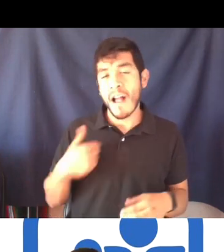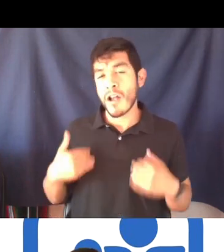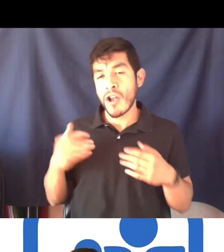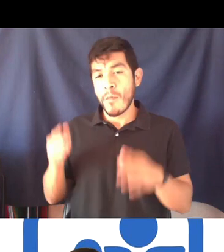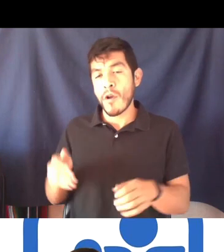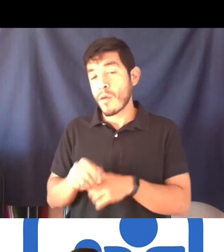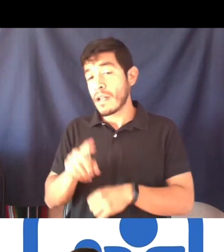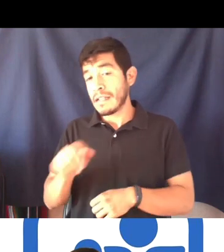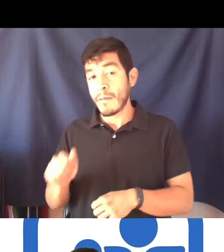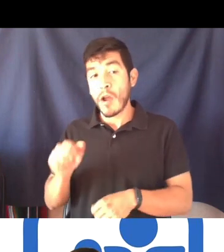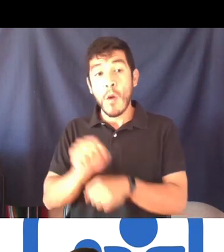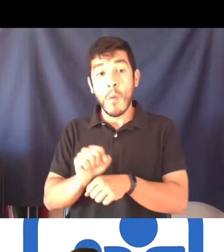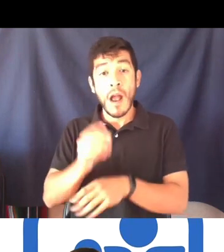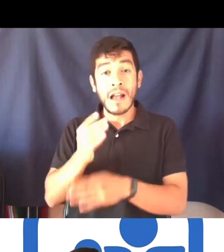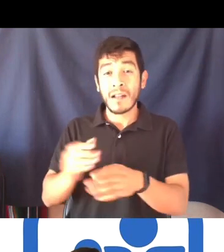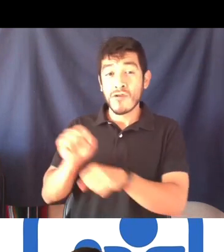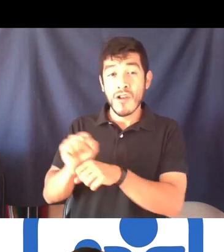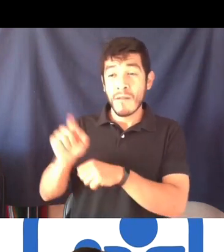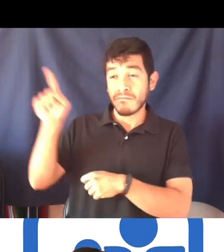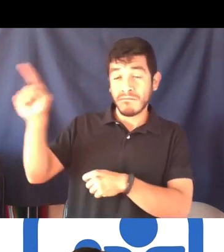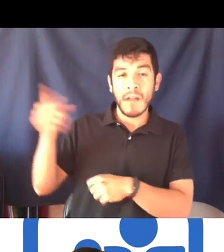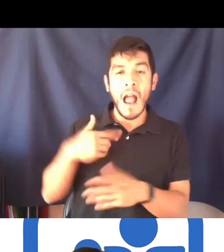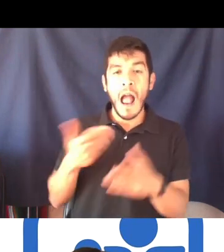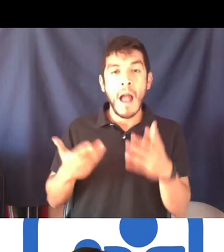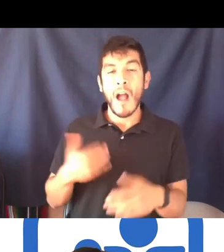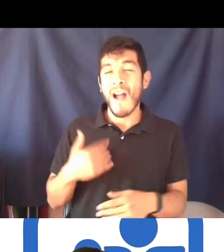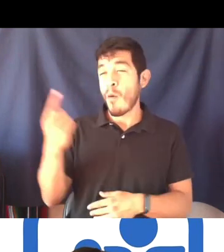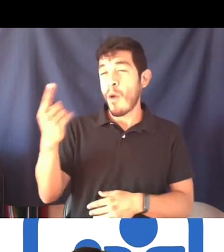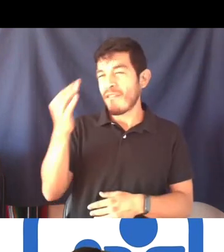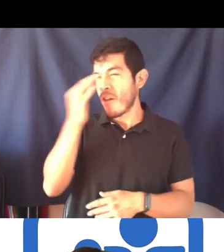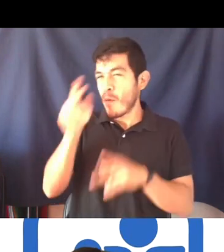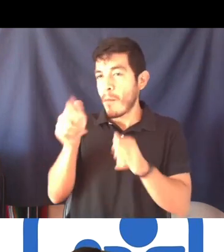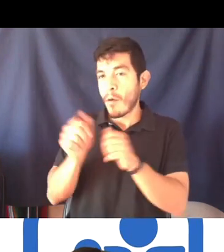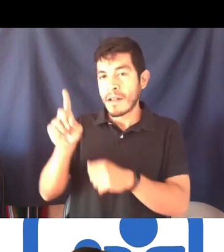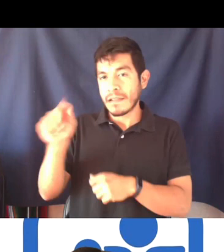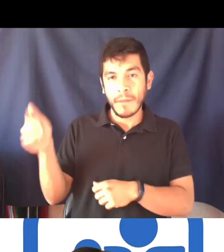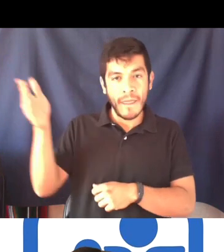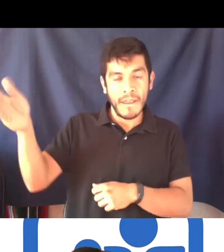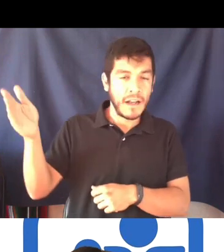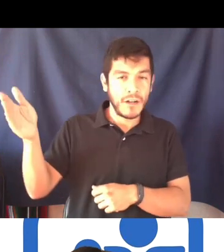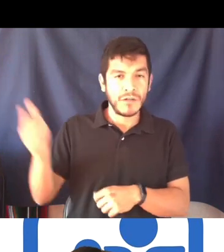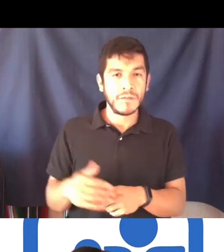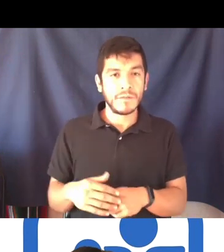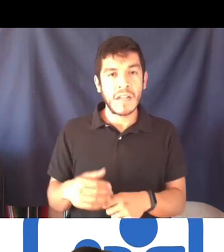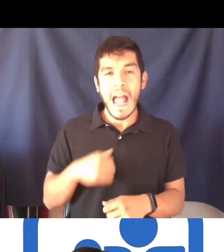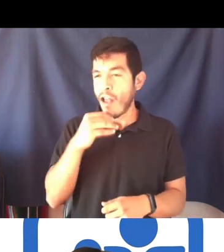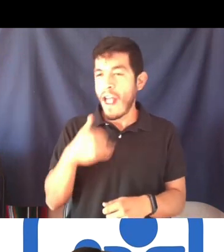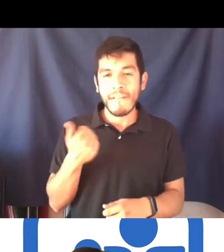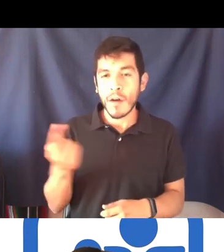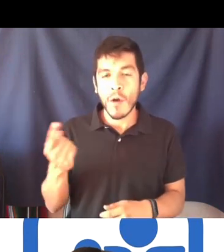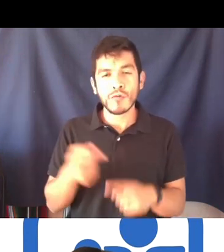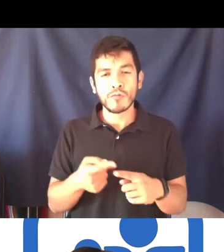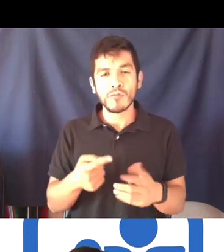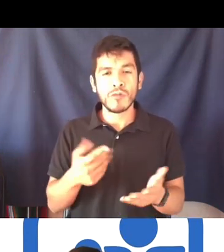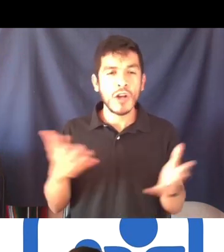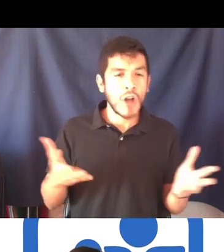working at some job, I might be one of just a handful of people with disabilities that, you know, and I don't really have anyone to talk to about that. So